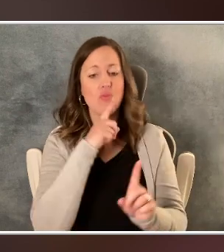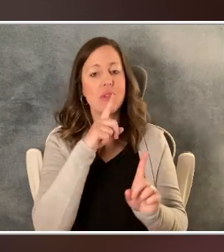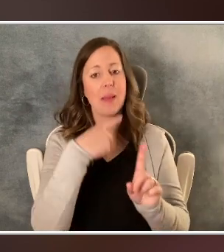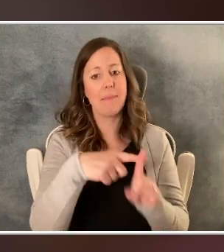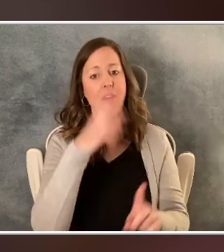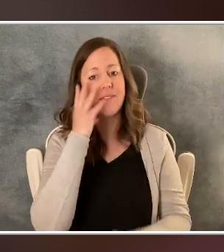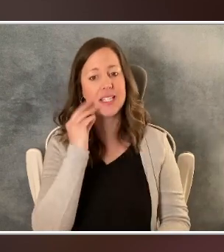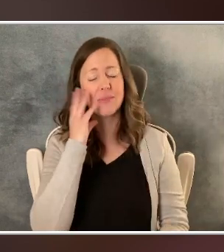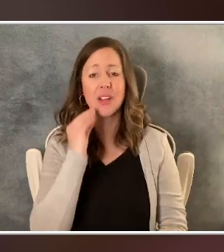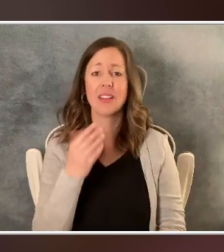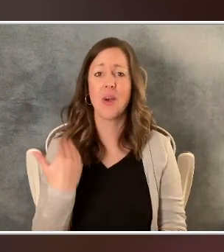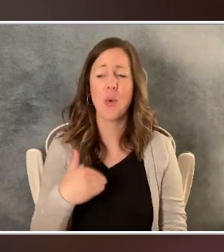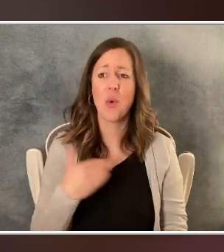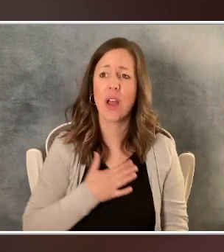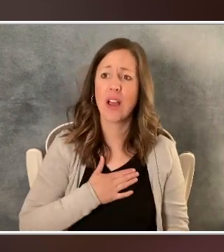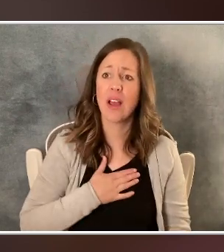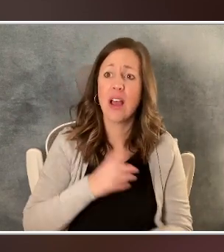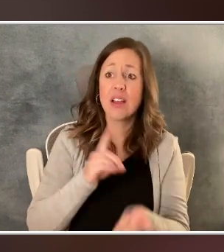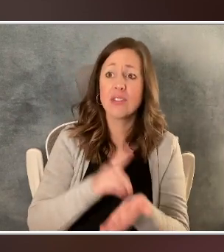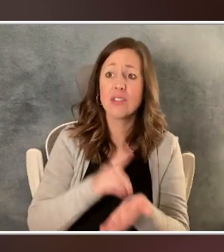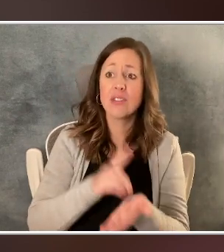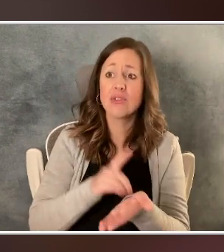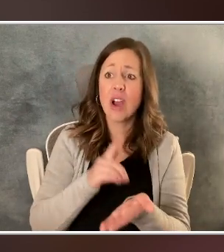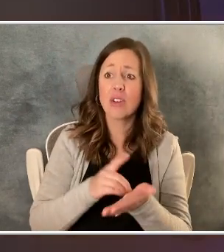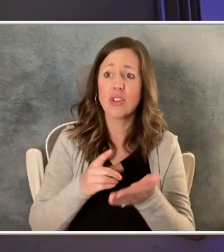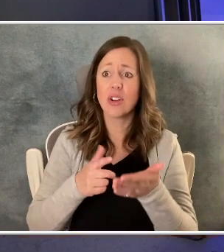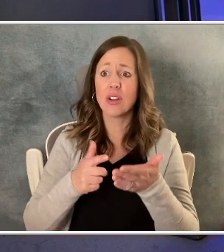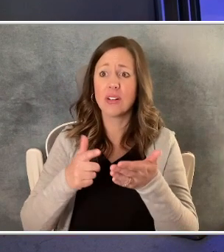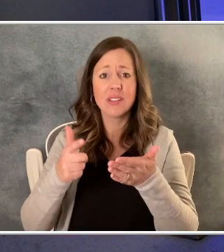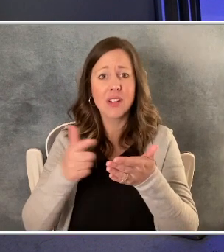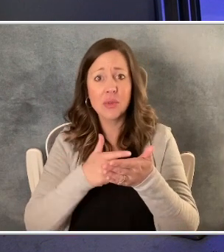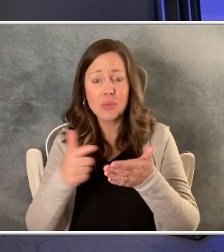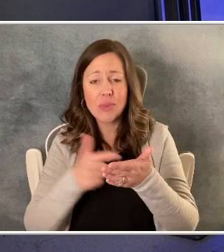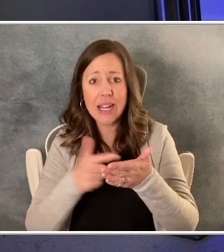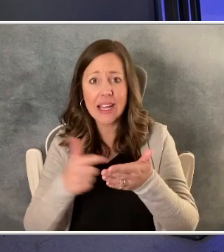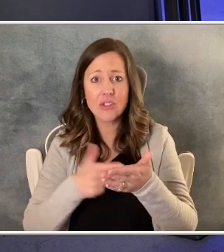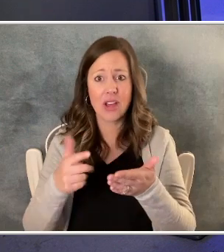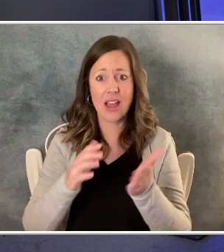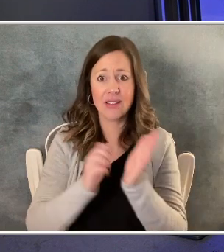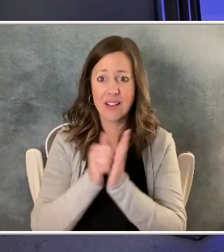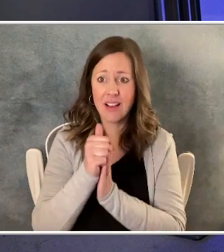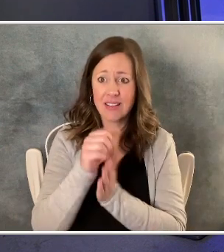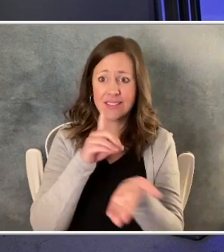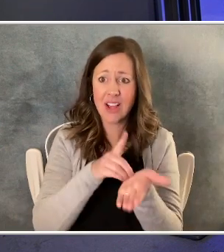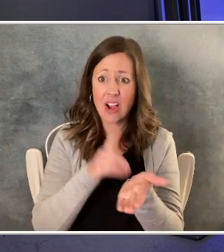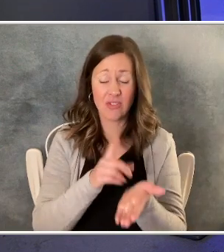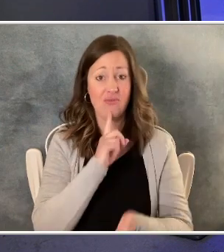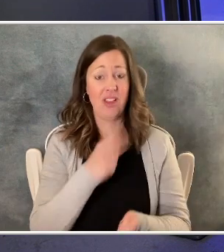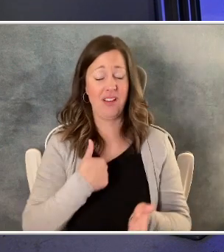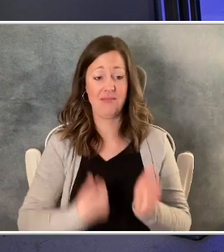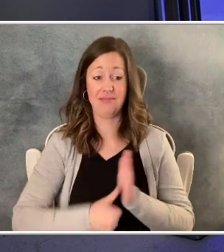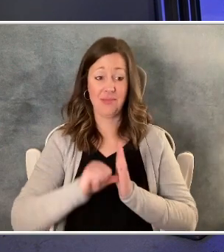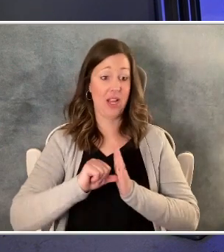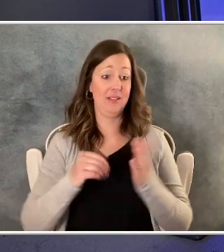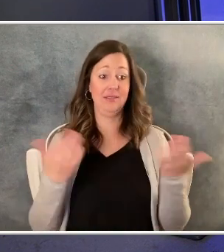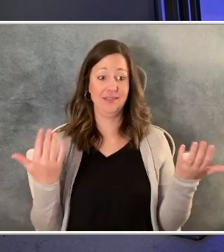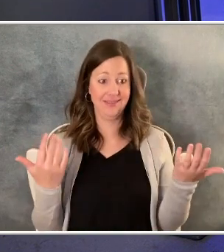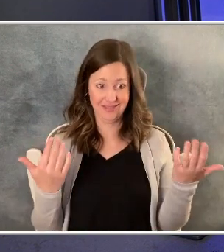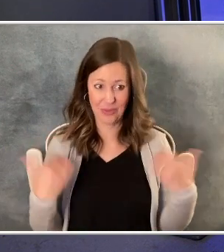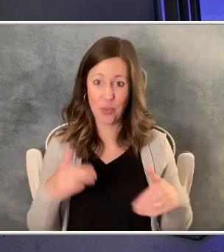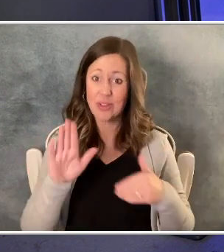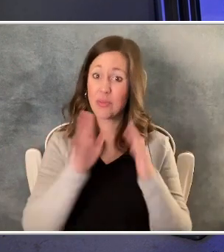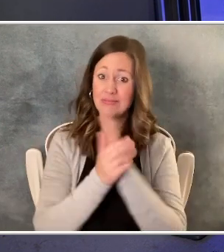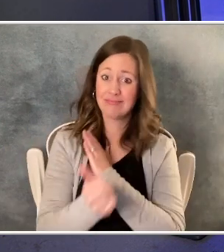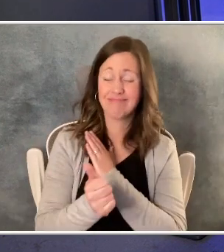Doctor. Radiation oncologist by day and a crocheter by night. I'm pretty impressed. There she is. I mean, it's pretty spectacular what you all do down there. Tell us about